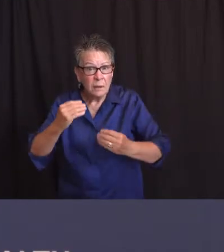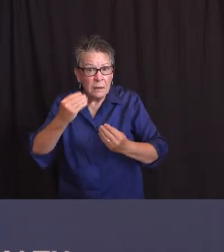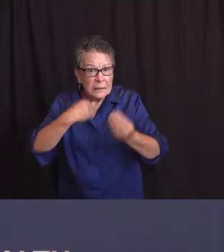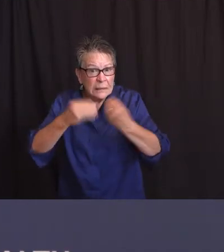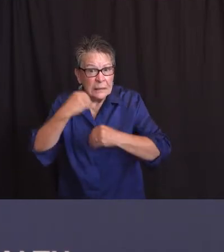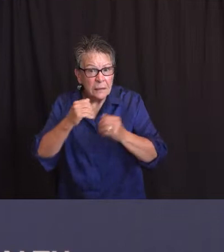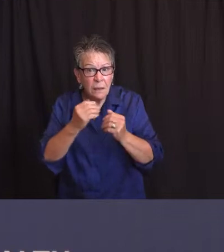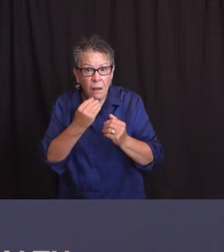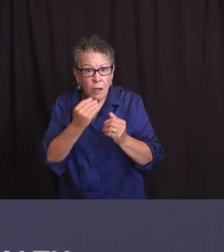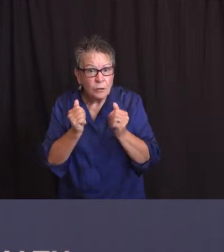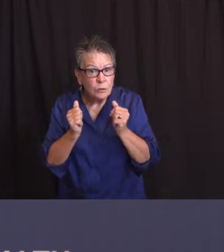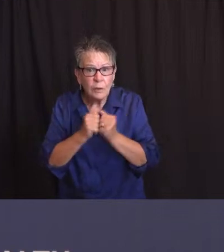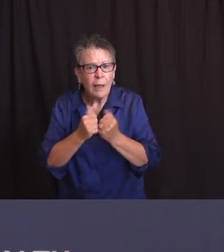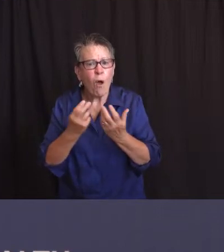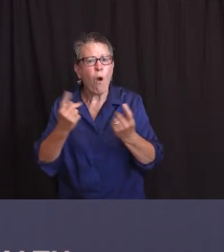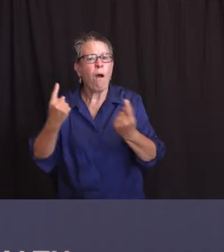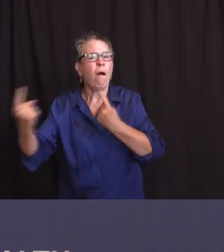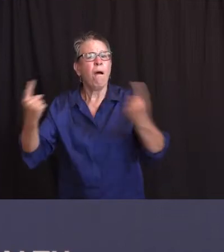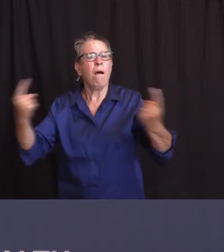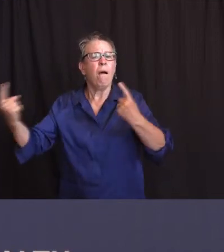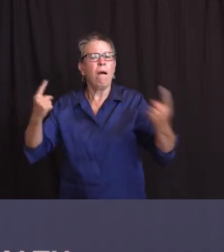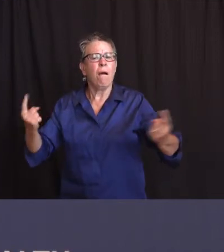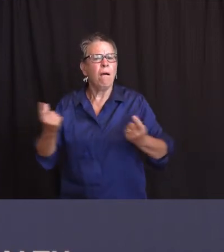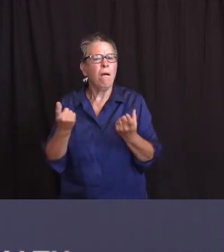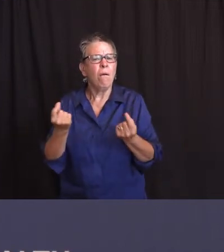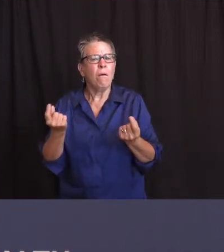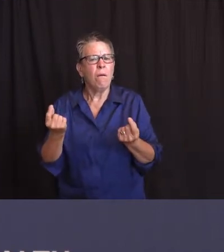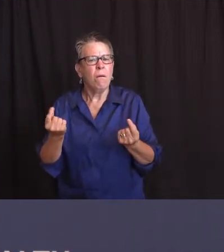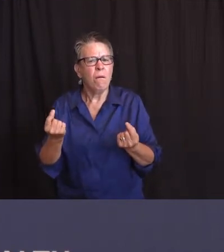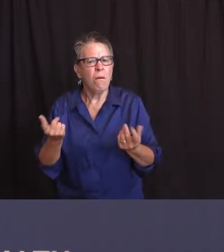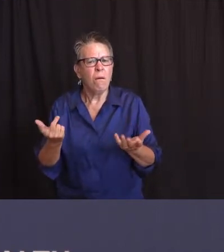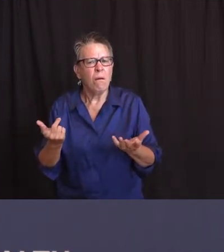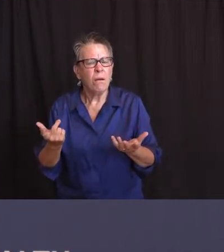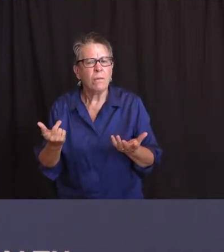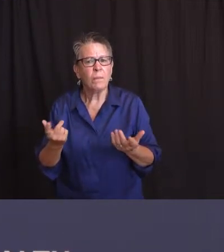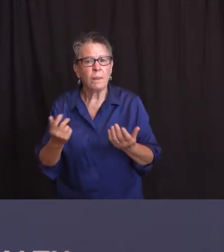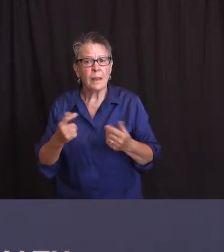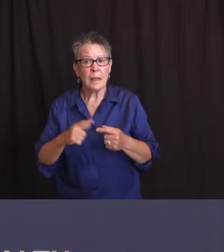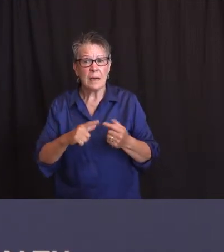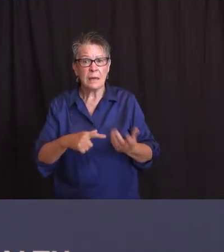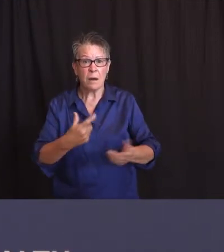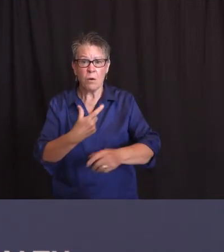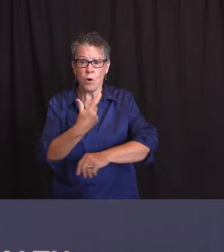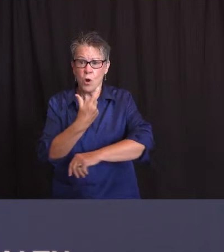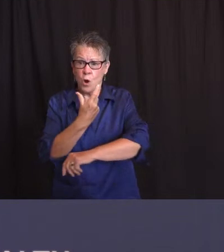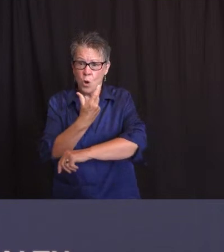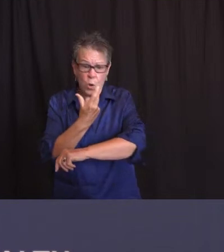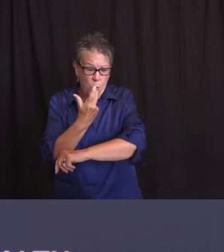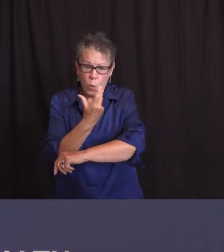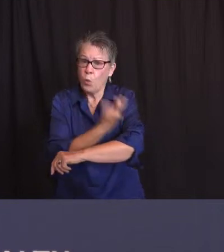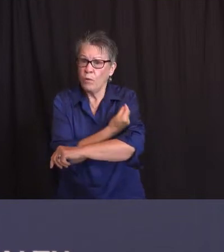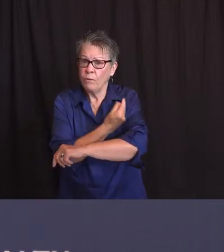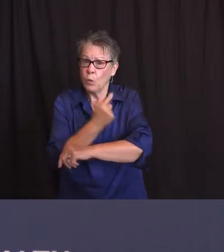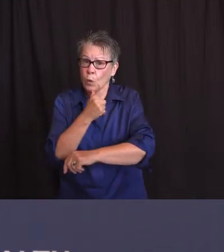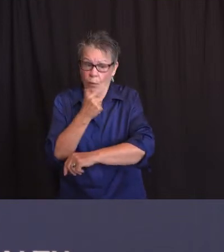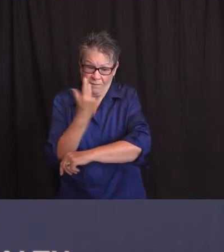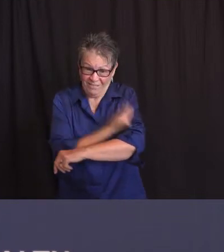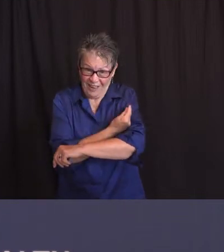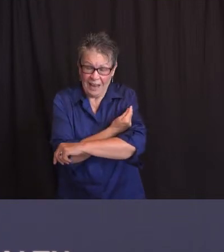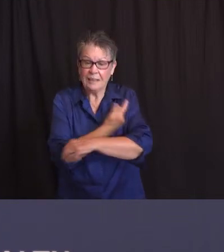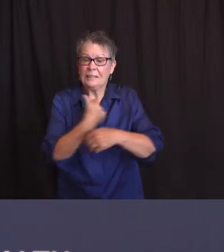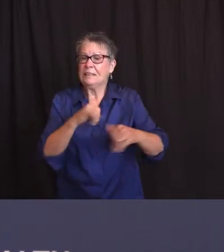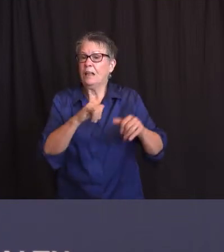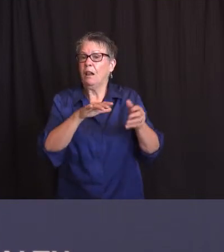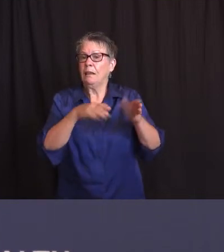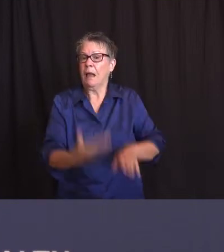of ages and pre-existing conditions? And Governor, any consideration of following New York City's lead in requiring vaccines or weekly tests